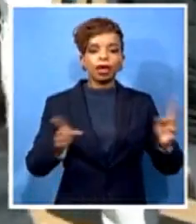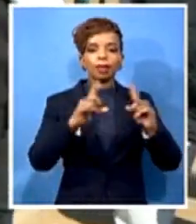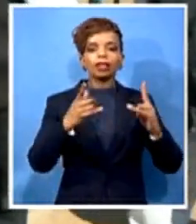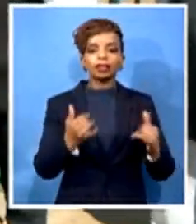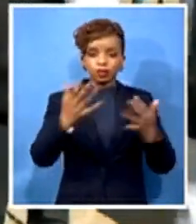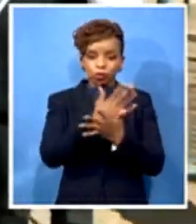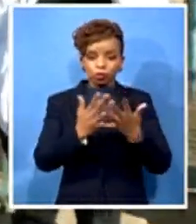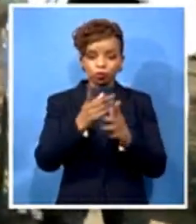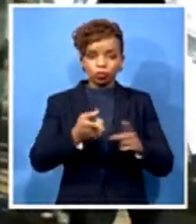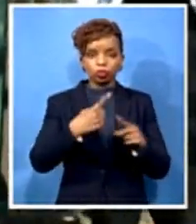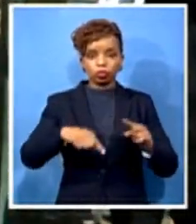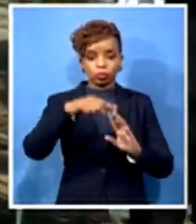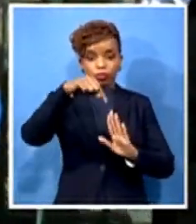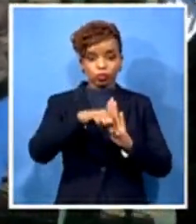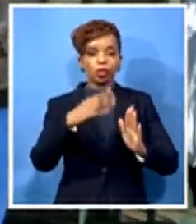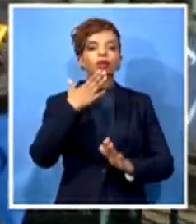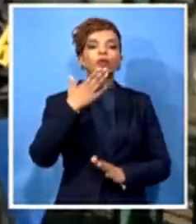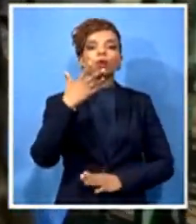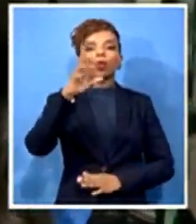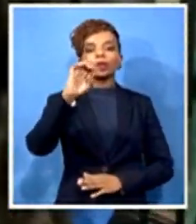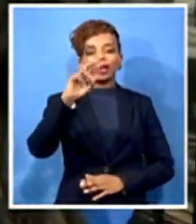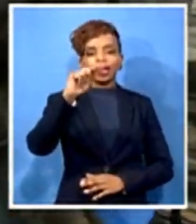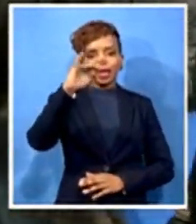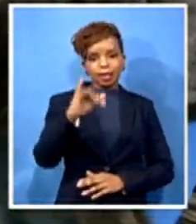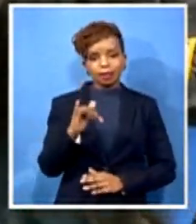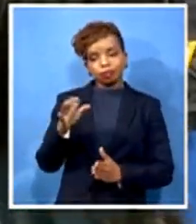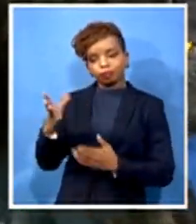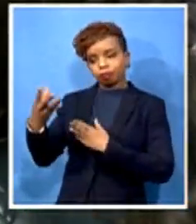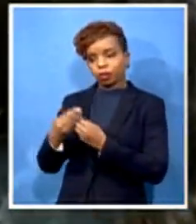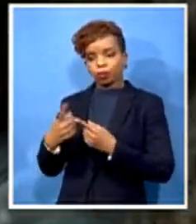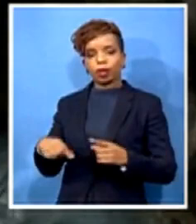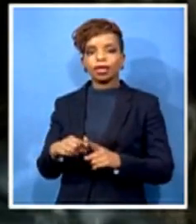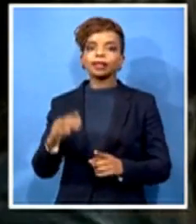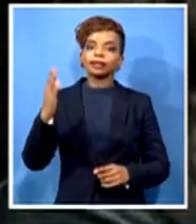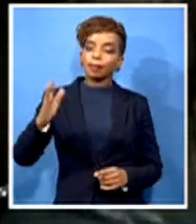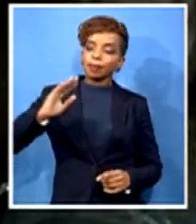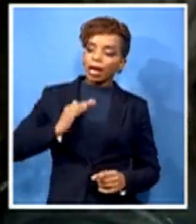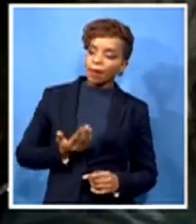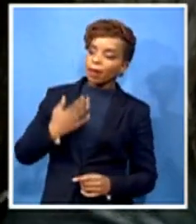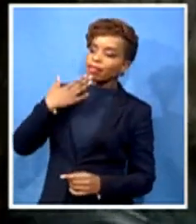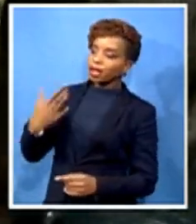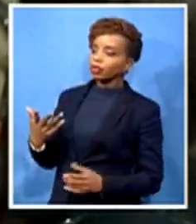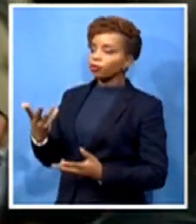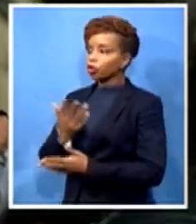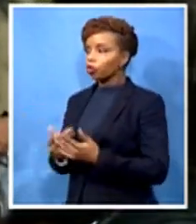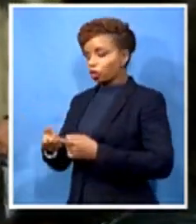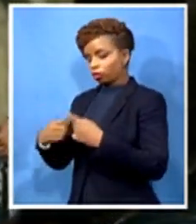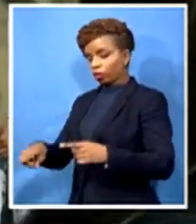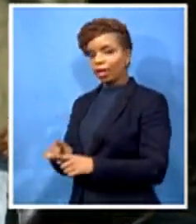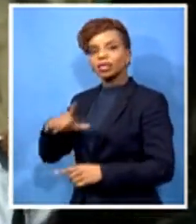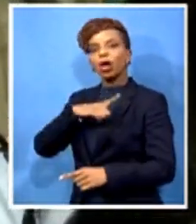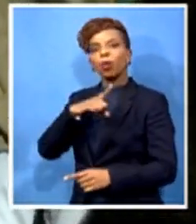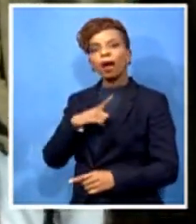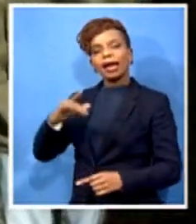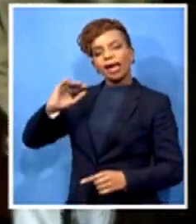Oginze. Thank you very much for talking to us, ma'am. Just take us through the issues. Why are parents picketing outside the school today? All right. First